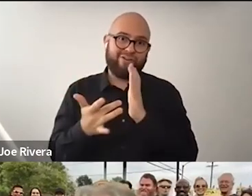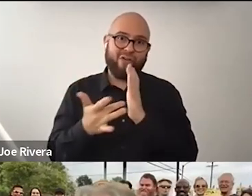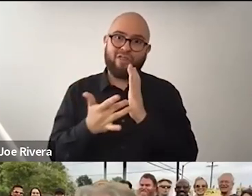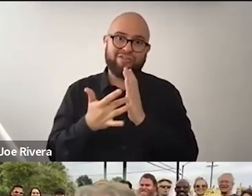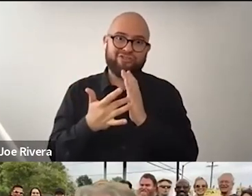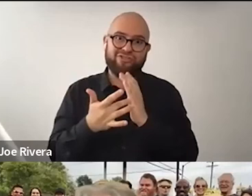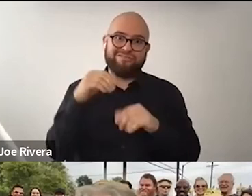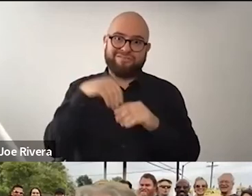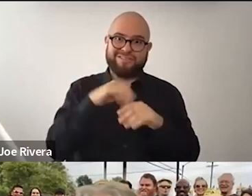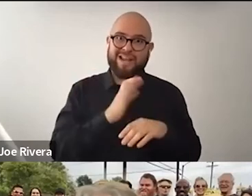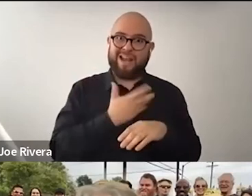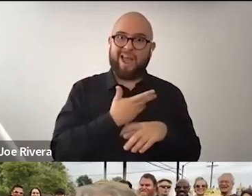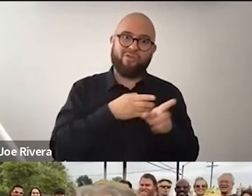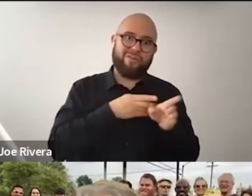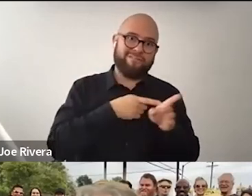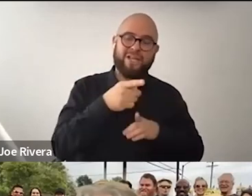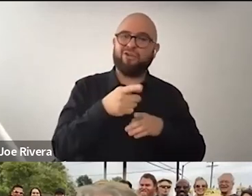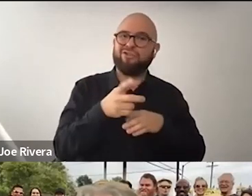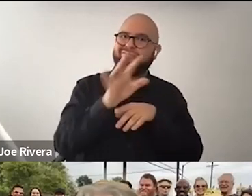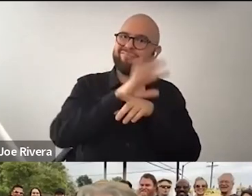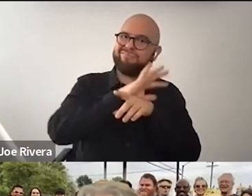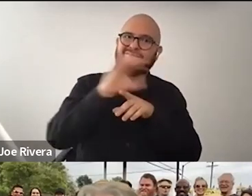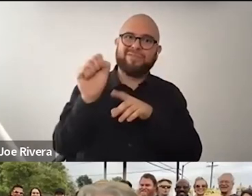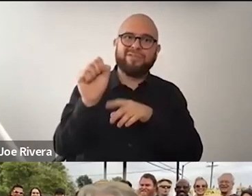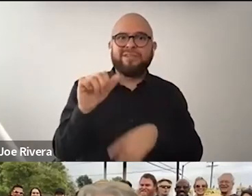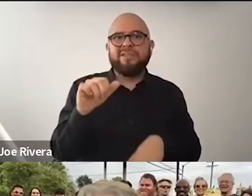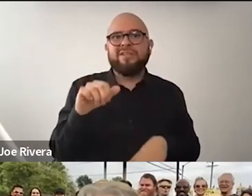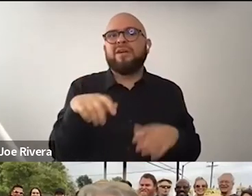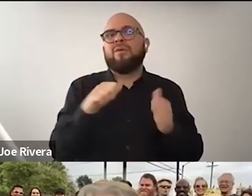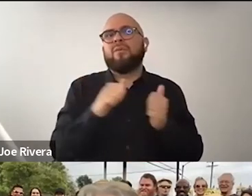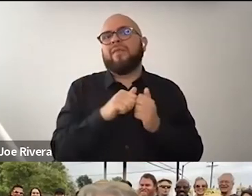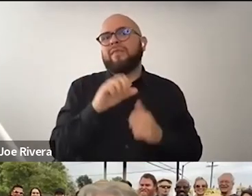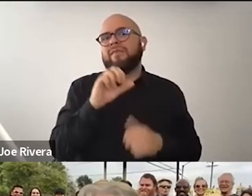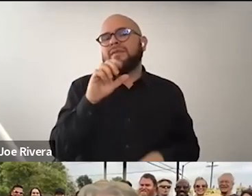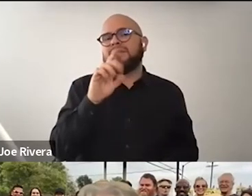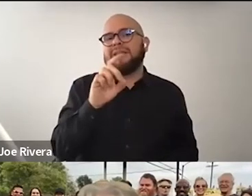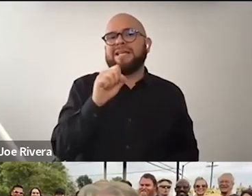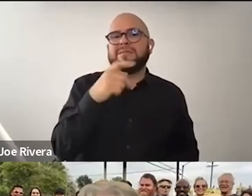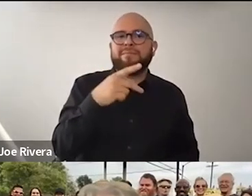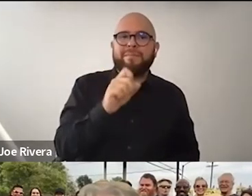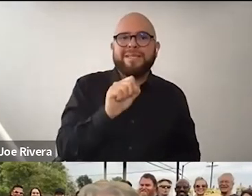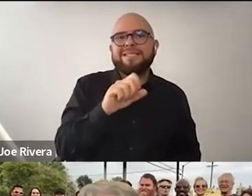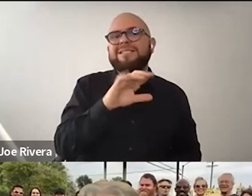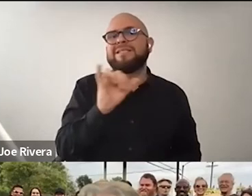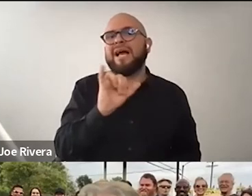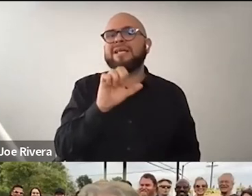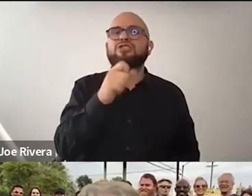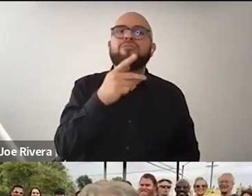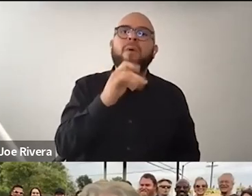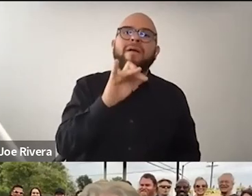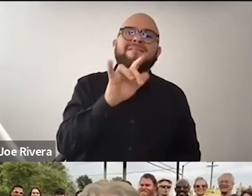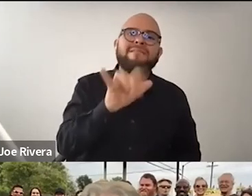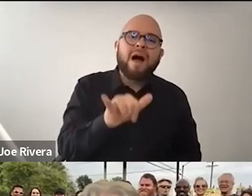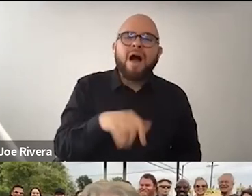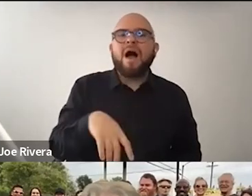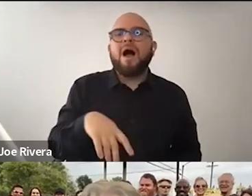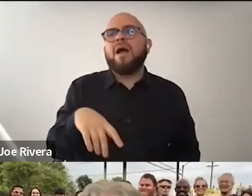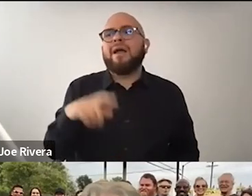the DSPs like Spotify and Apple. And that was starting to take away from our